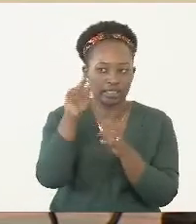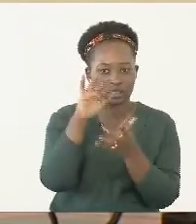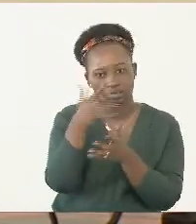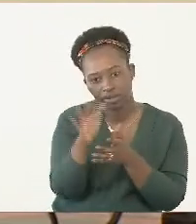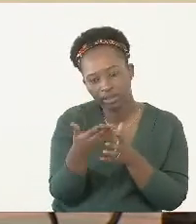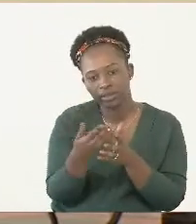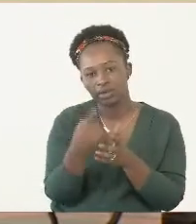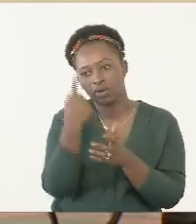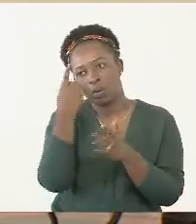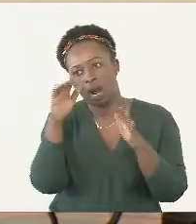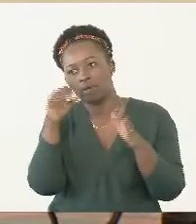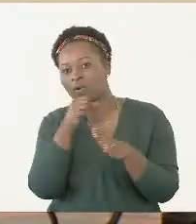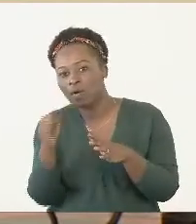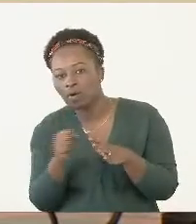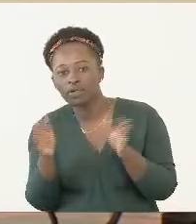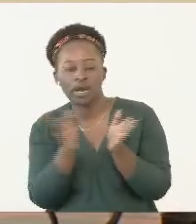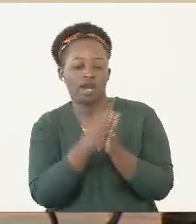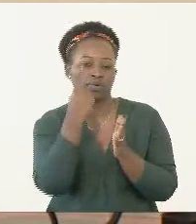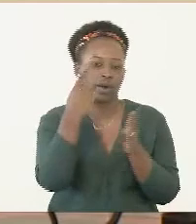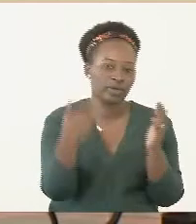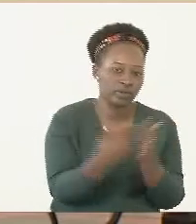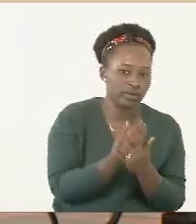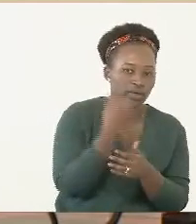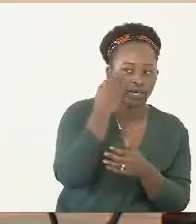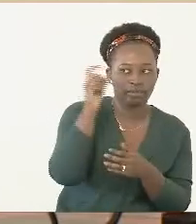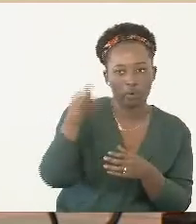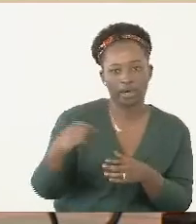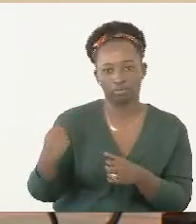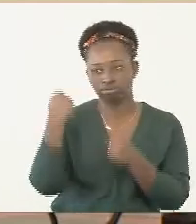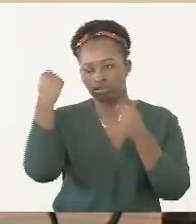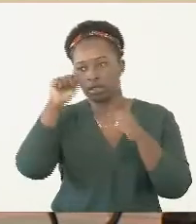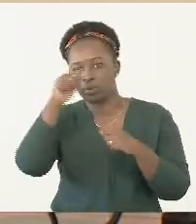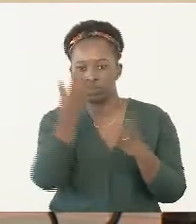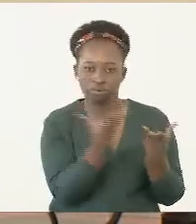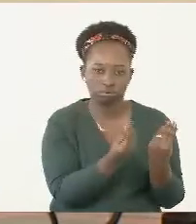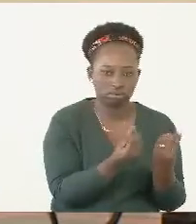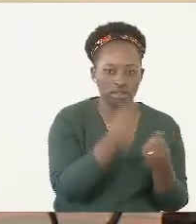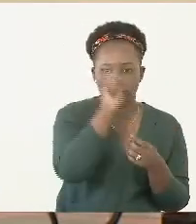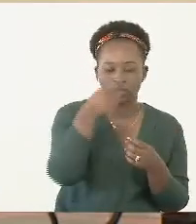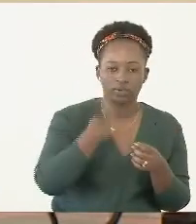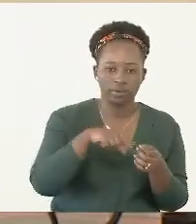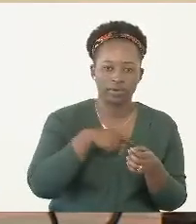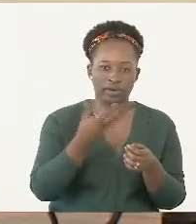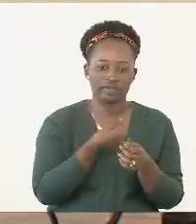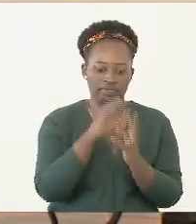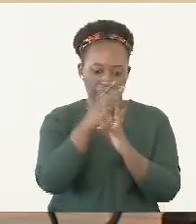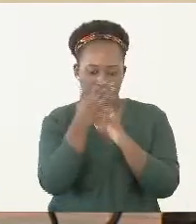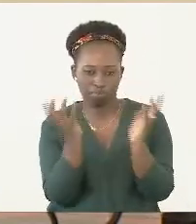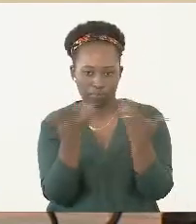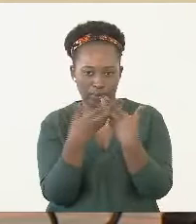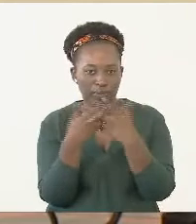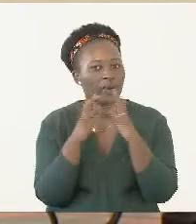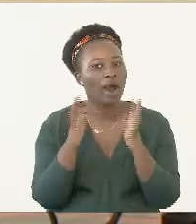intermediate, one old and one new. If one was heavier and another one was lighter, would we have somewhere in between as an